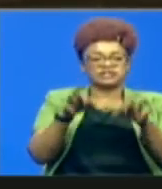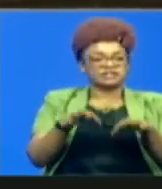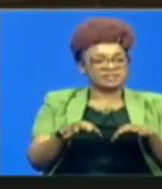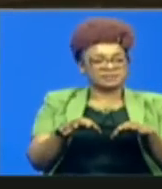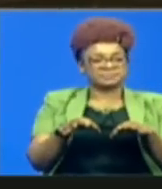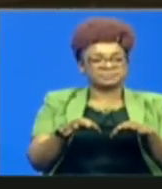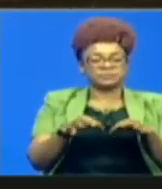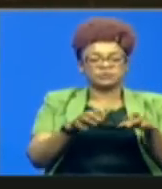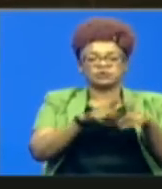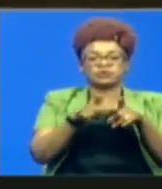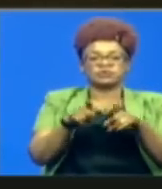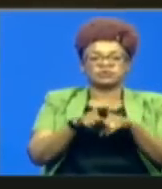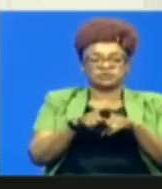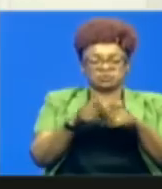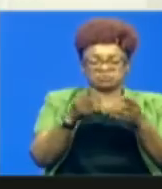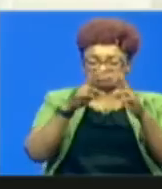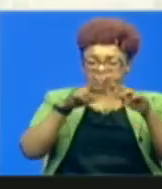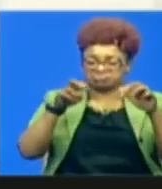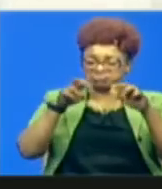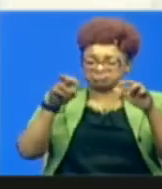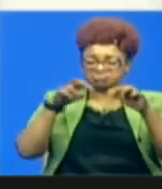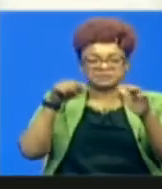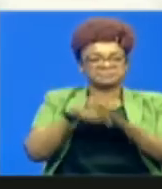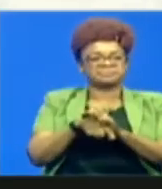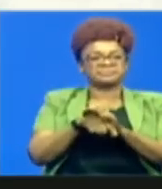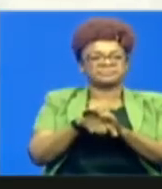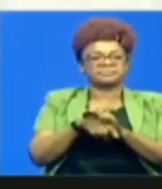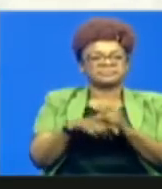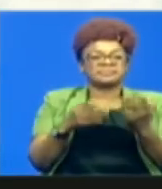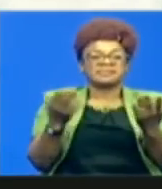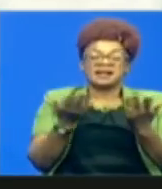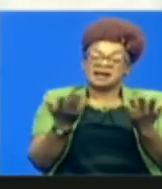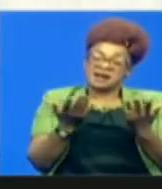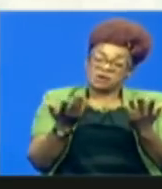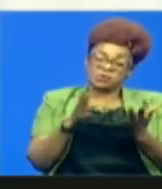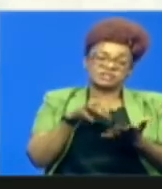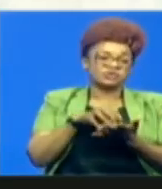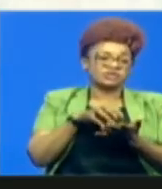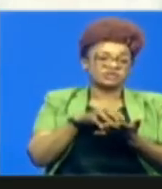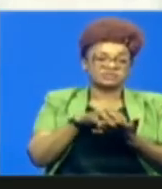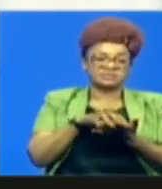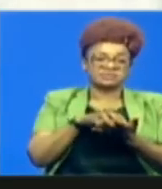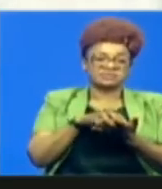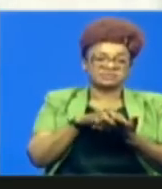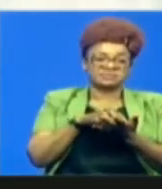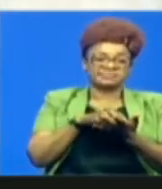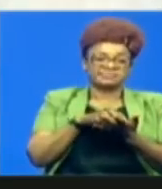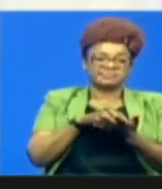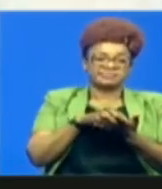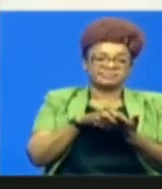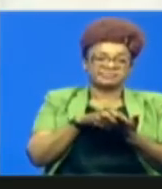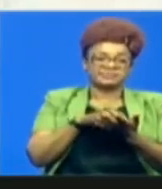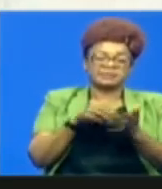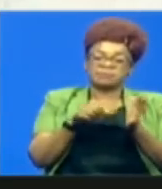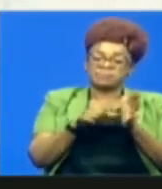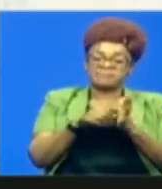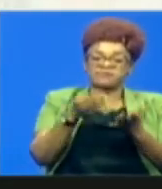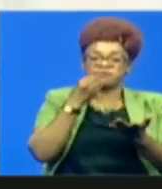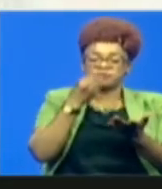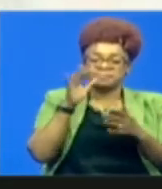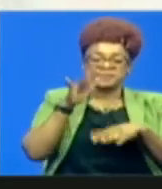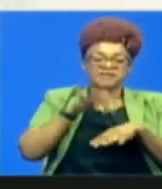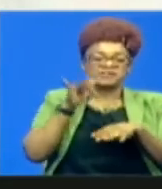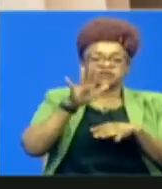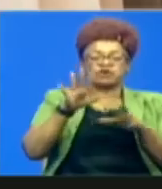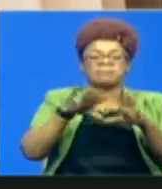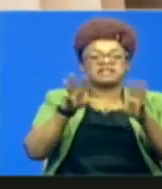was also cross-examined. How did this situation, you know, the food shortage, how did it affect your